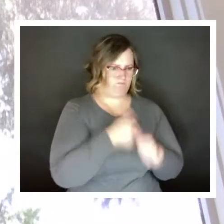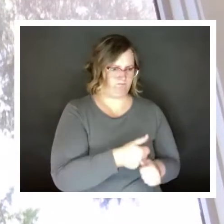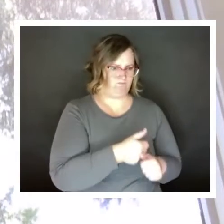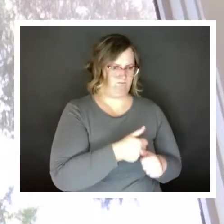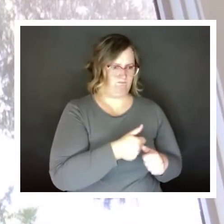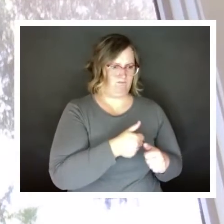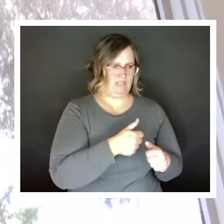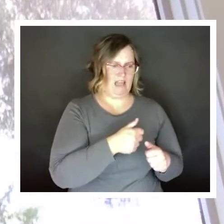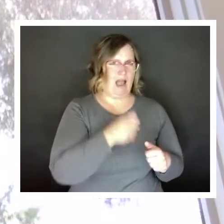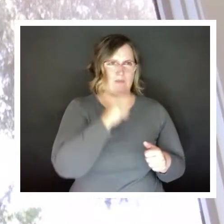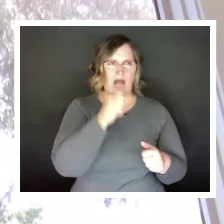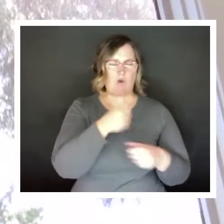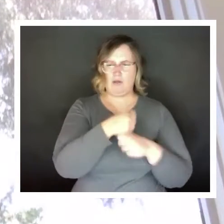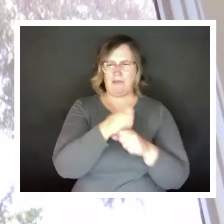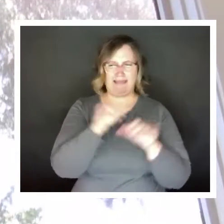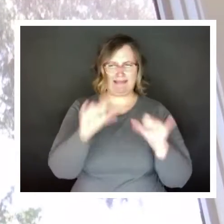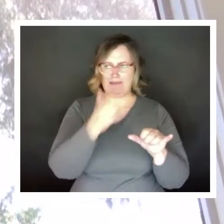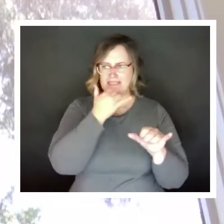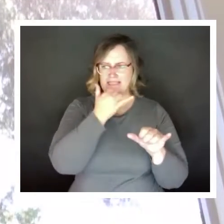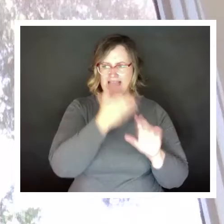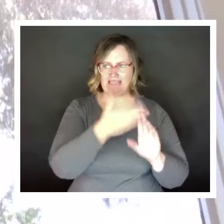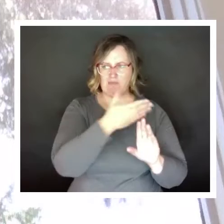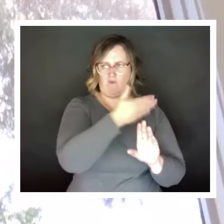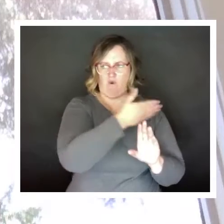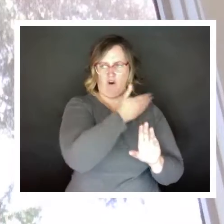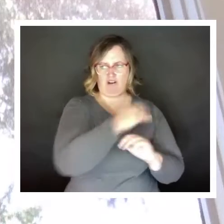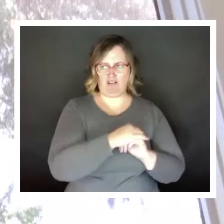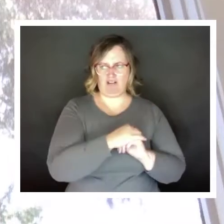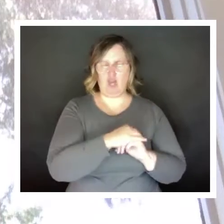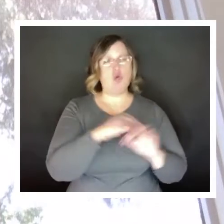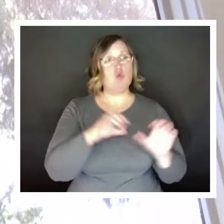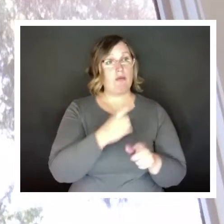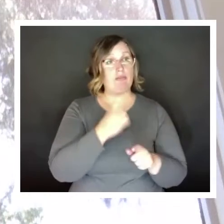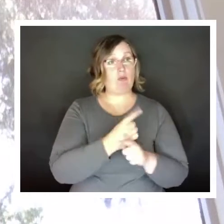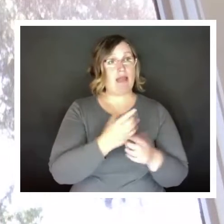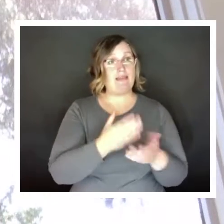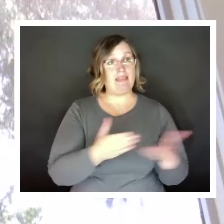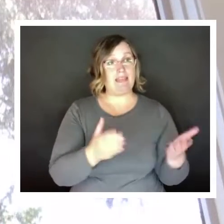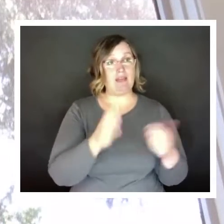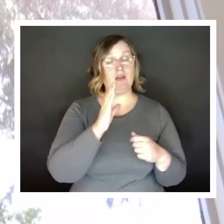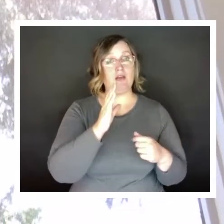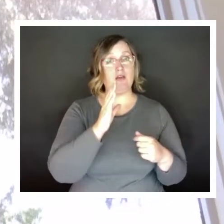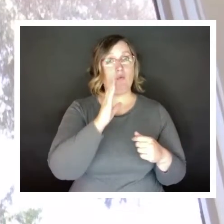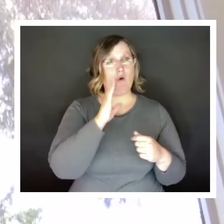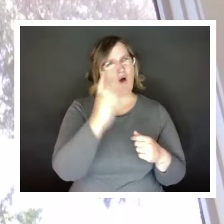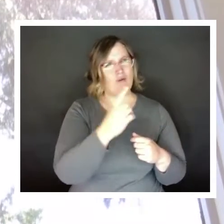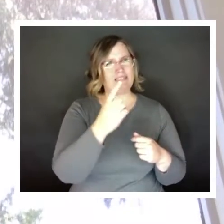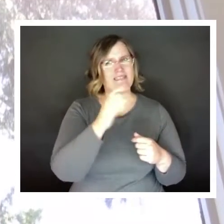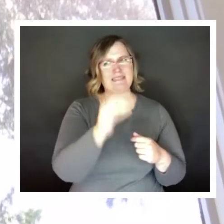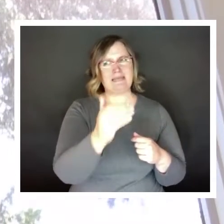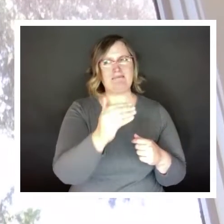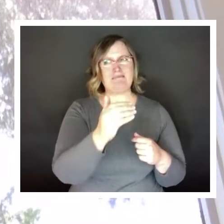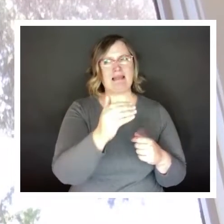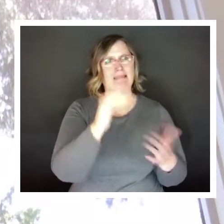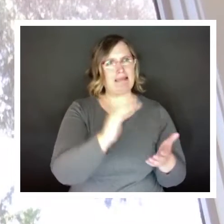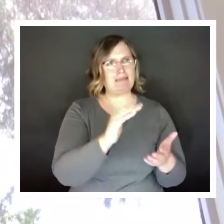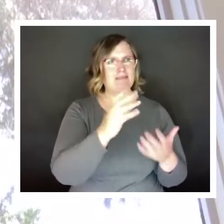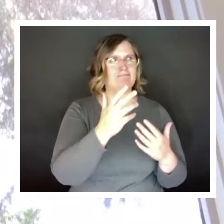same mistakes as the one before it, then doing the right thing won't always seem as rare or as hard or as